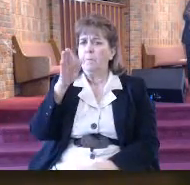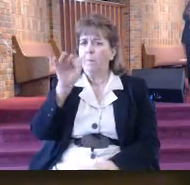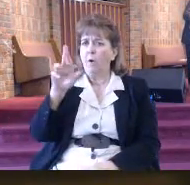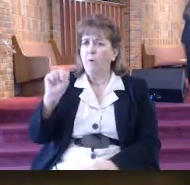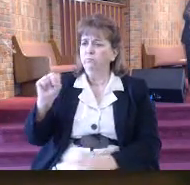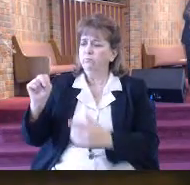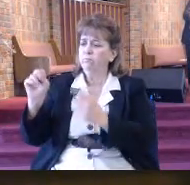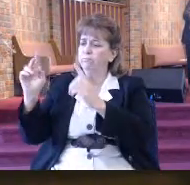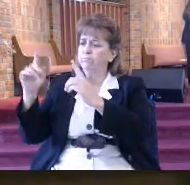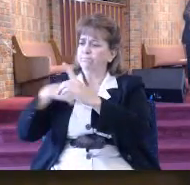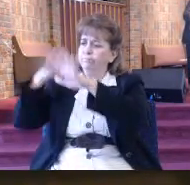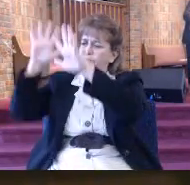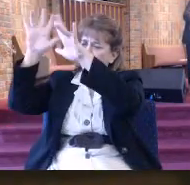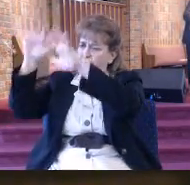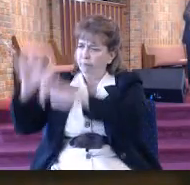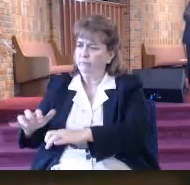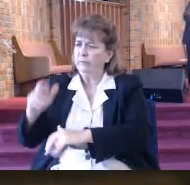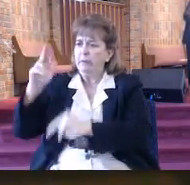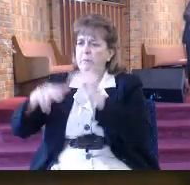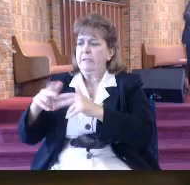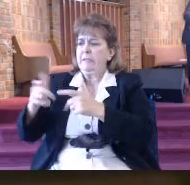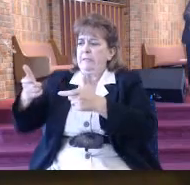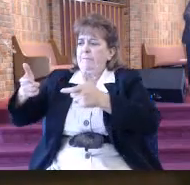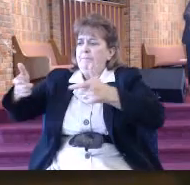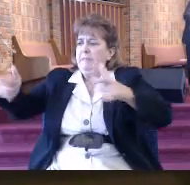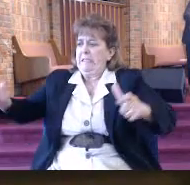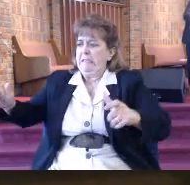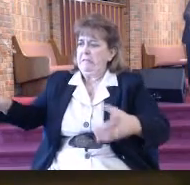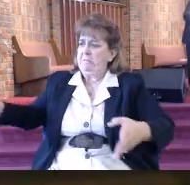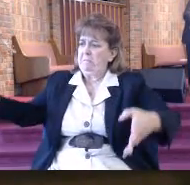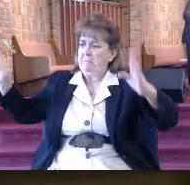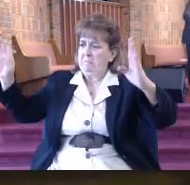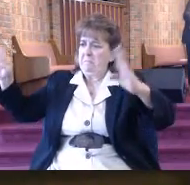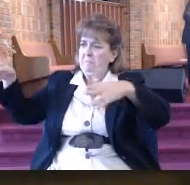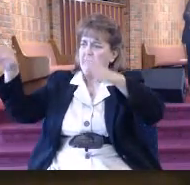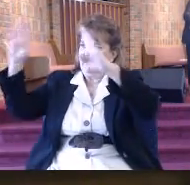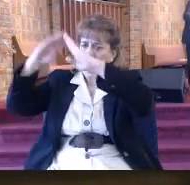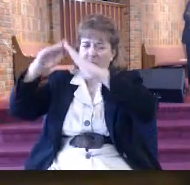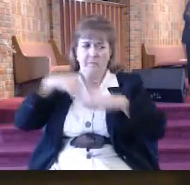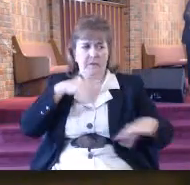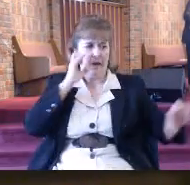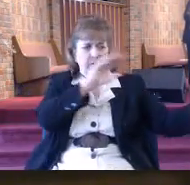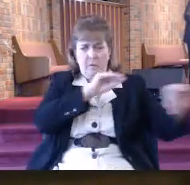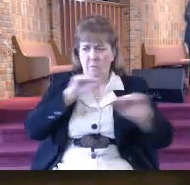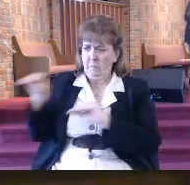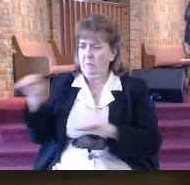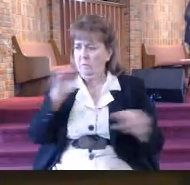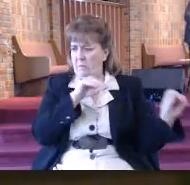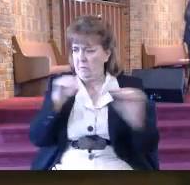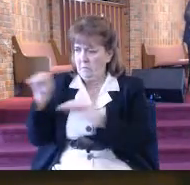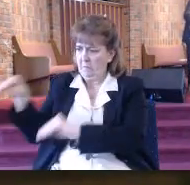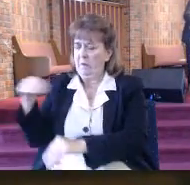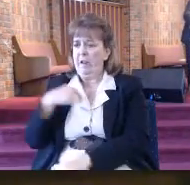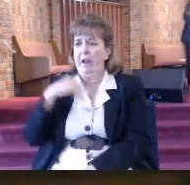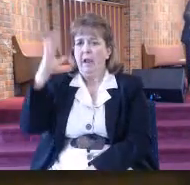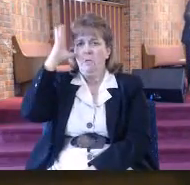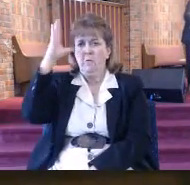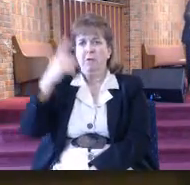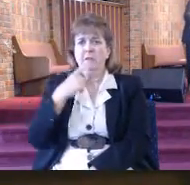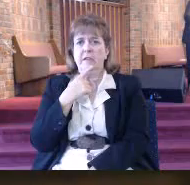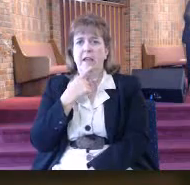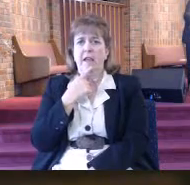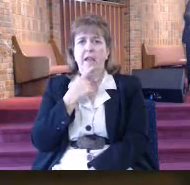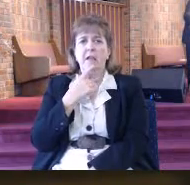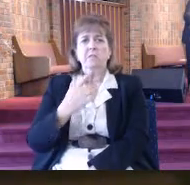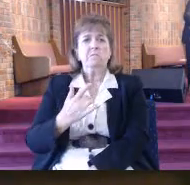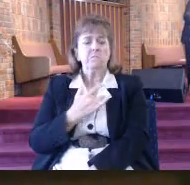greater, and there I will store all my crops and my goods, and I will say to my soul, soul, you have many goods